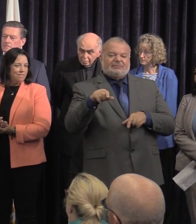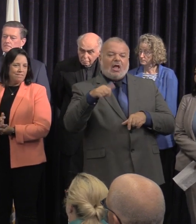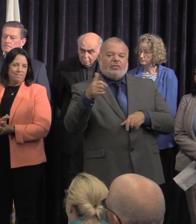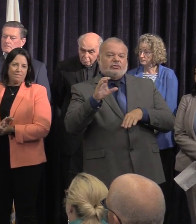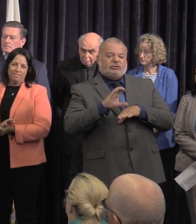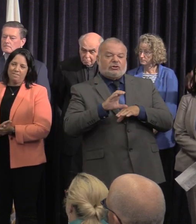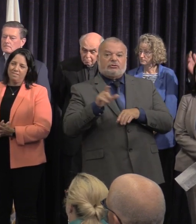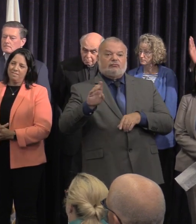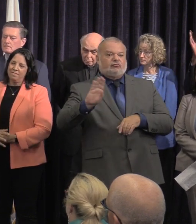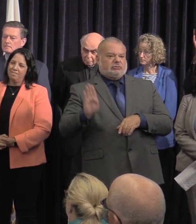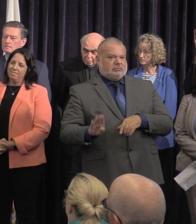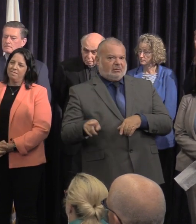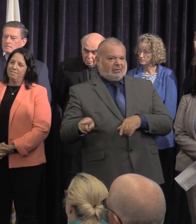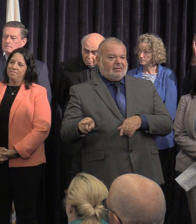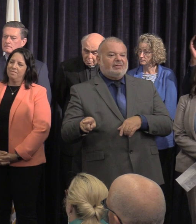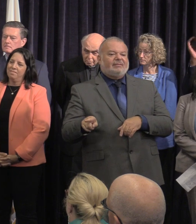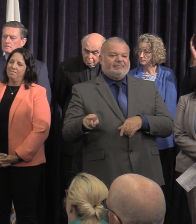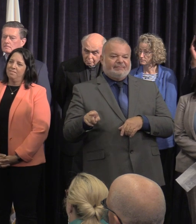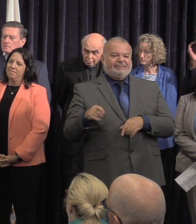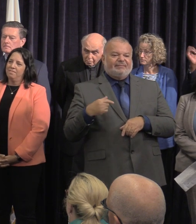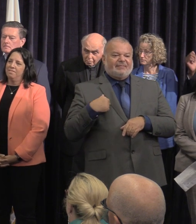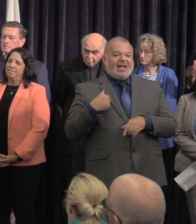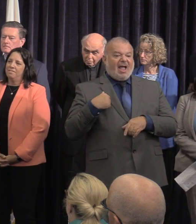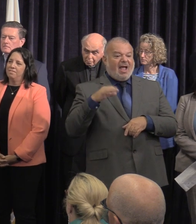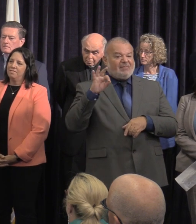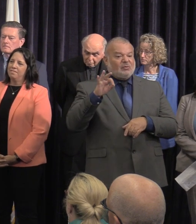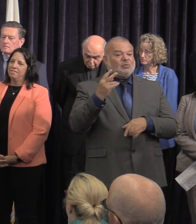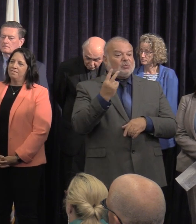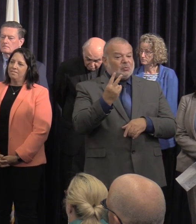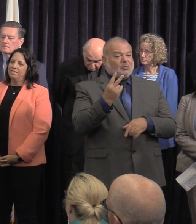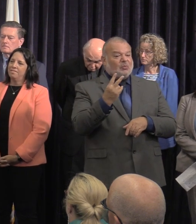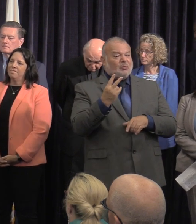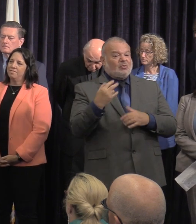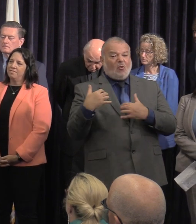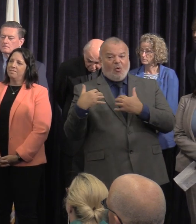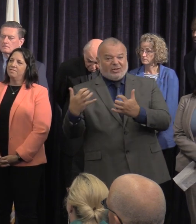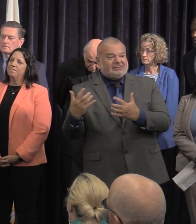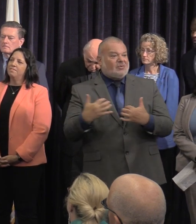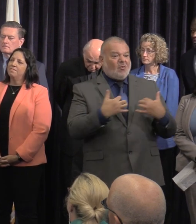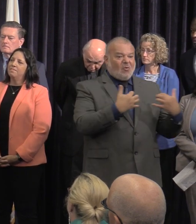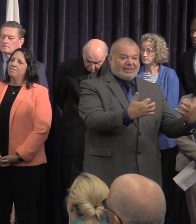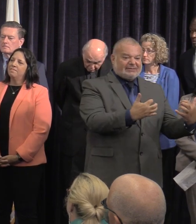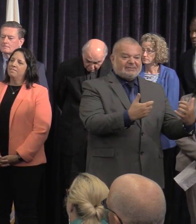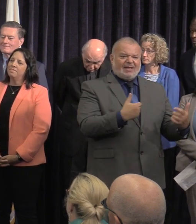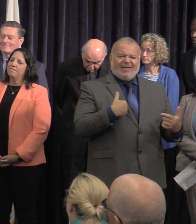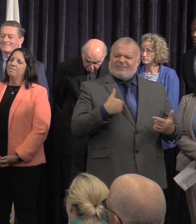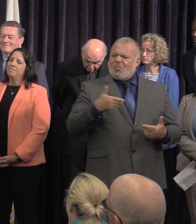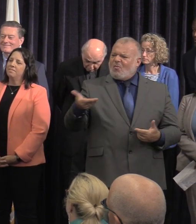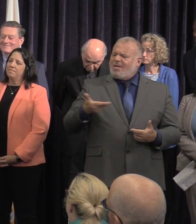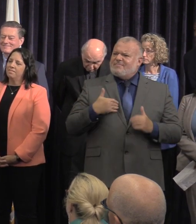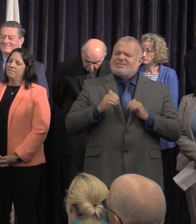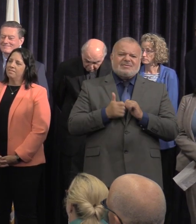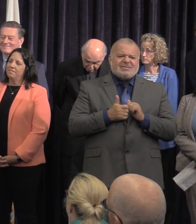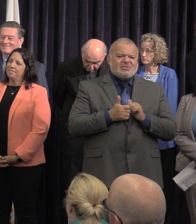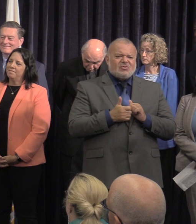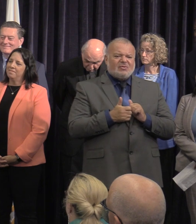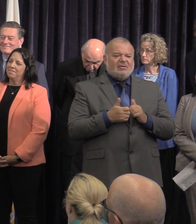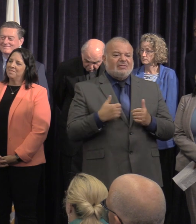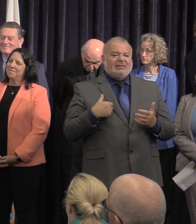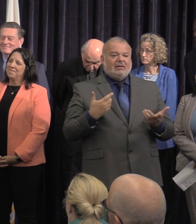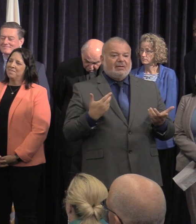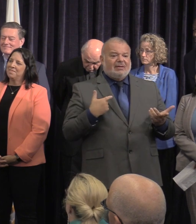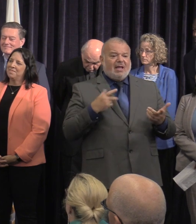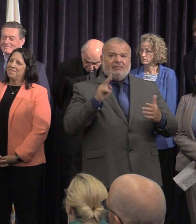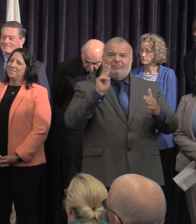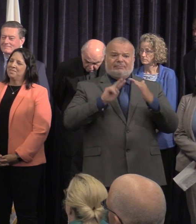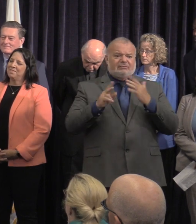And I asked two congregations to earnestly pray, how can we be more welcoming? I had no particular agenda